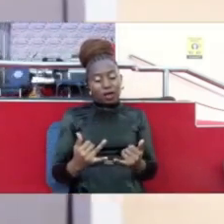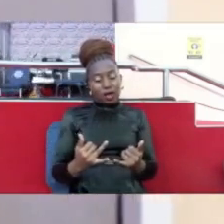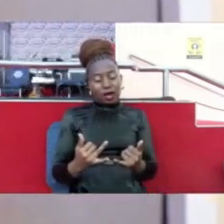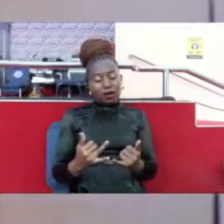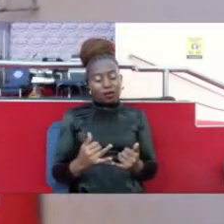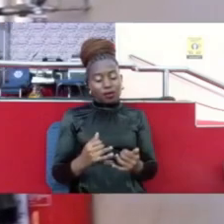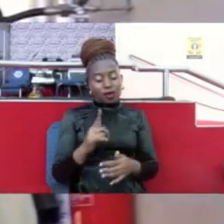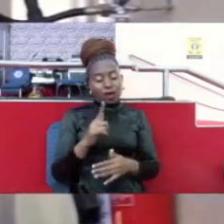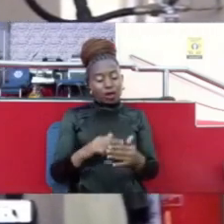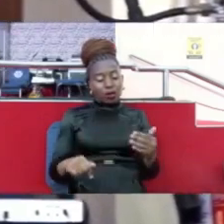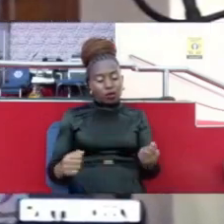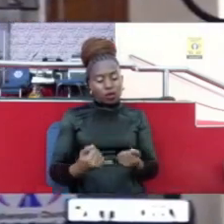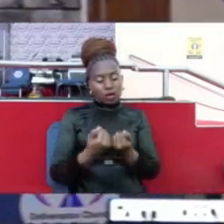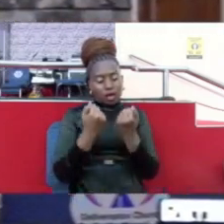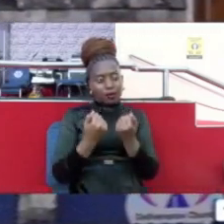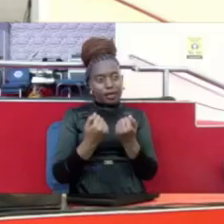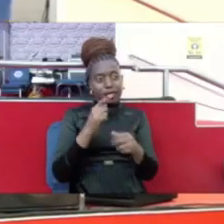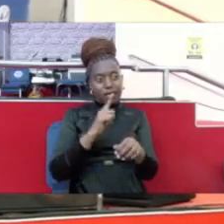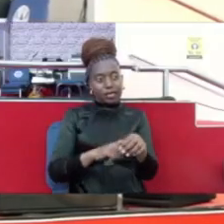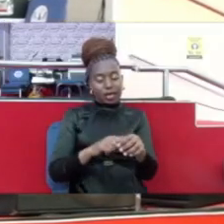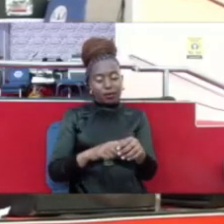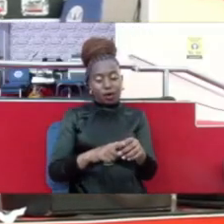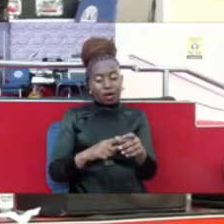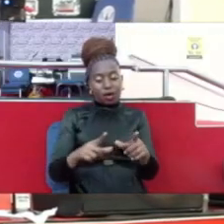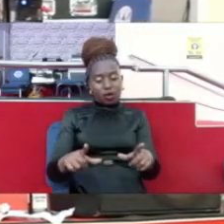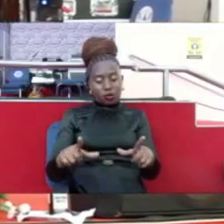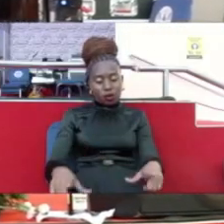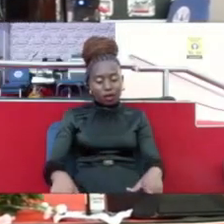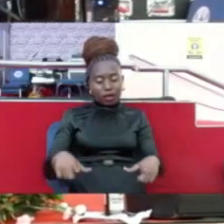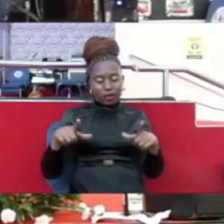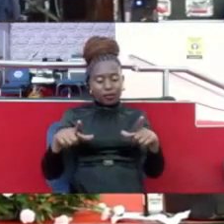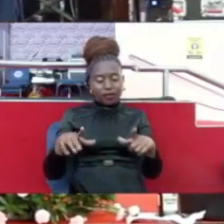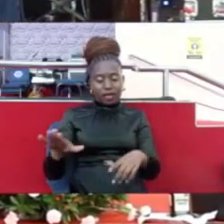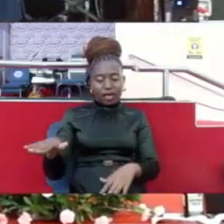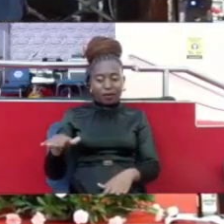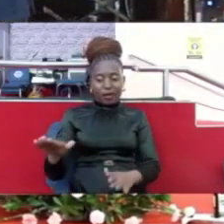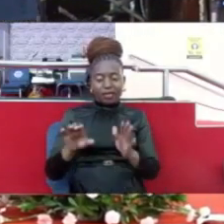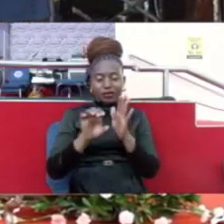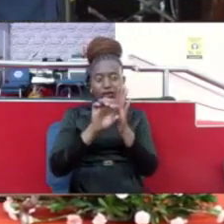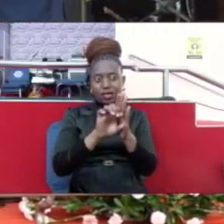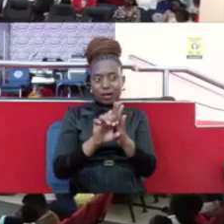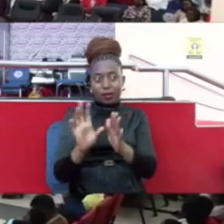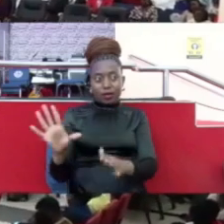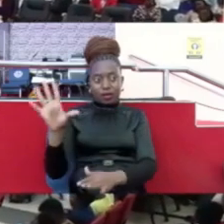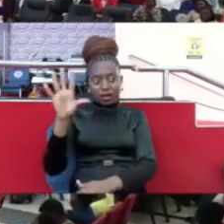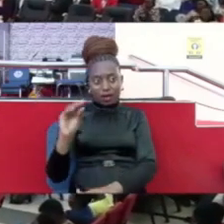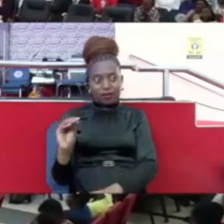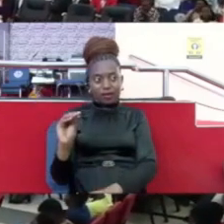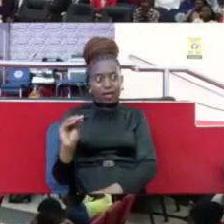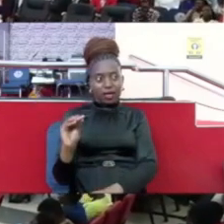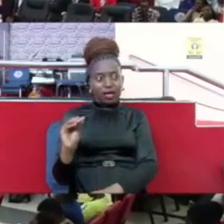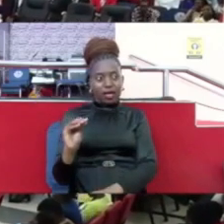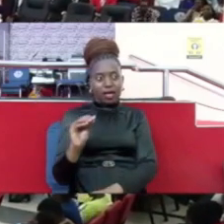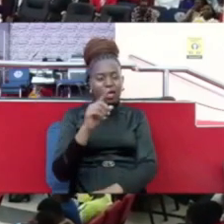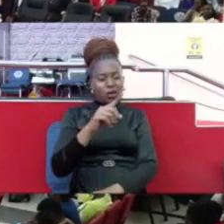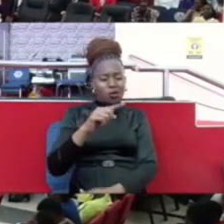live in a place like Africa, jambo moja ambalo hufanyika wakati unaishi mahali kama Afrika, is you're around a